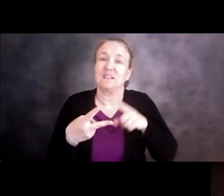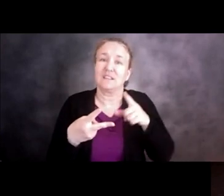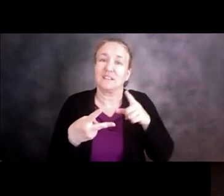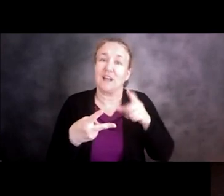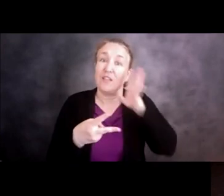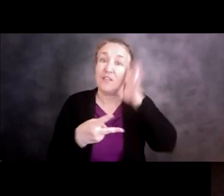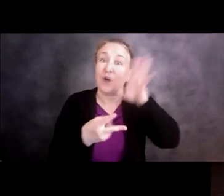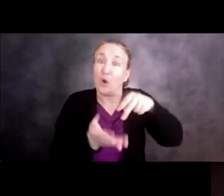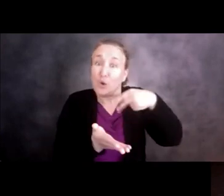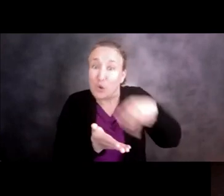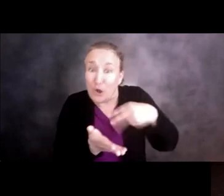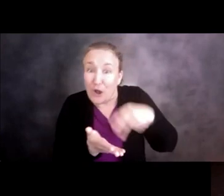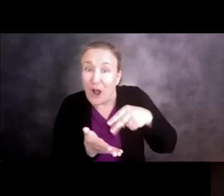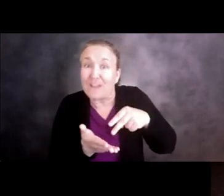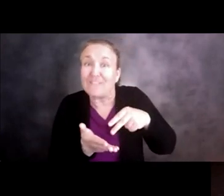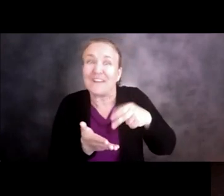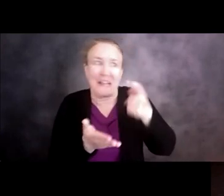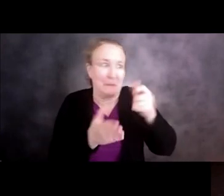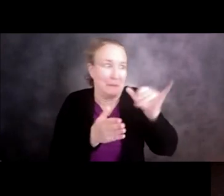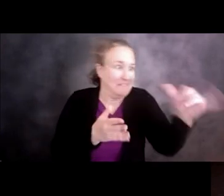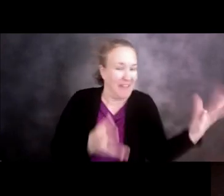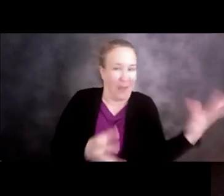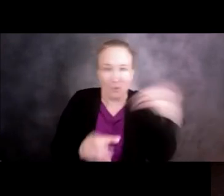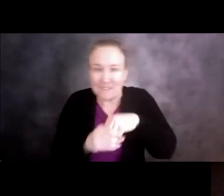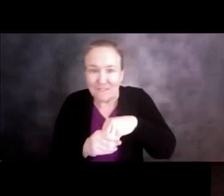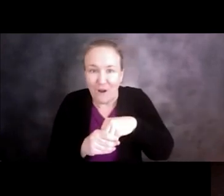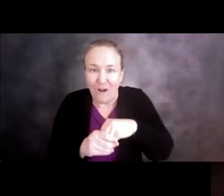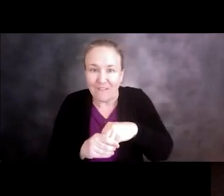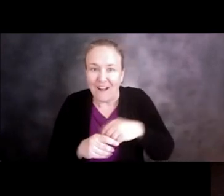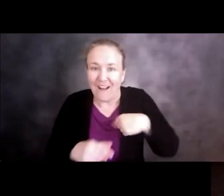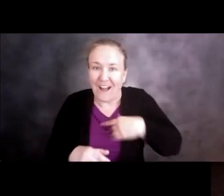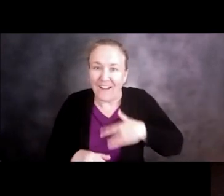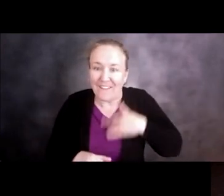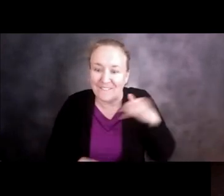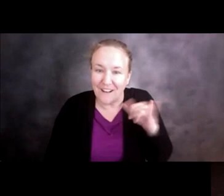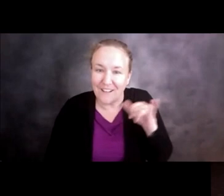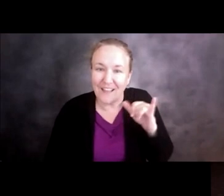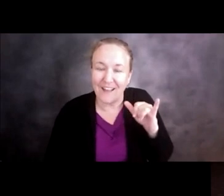that was in this. And so I felt like,